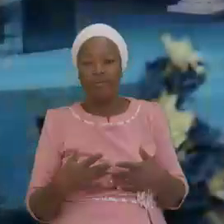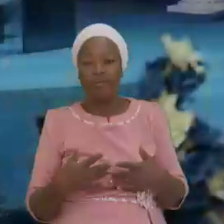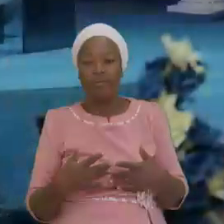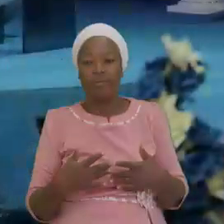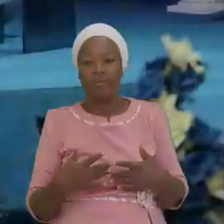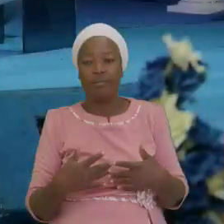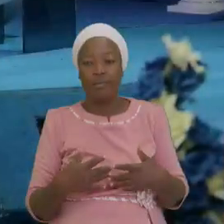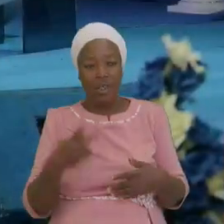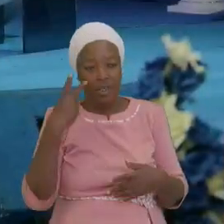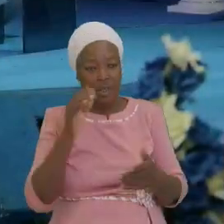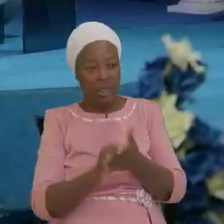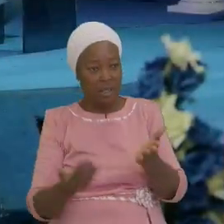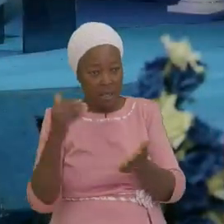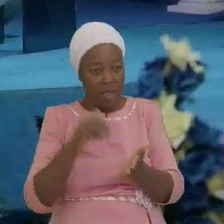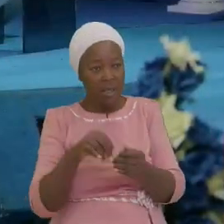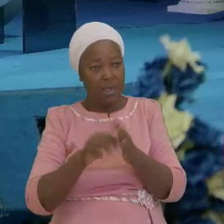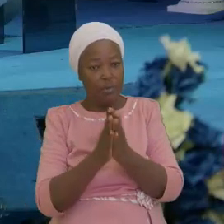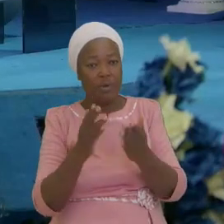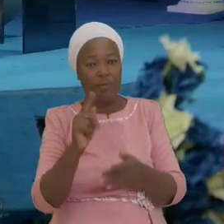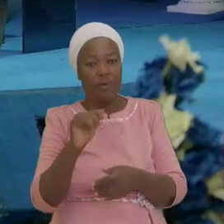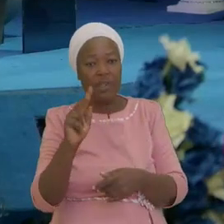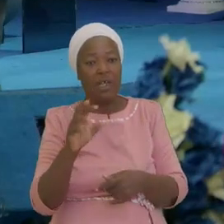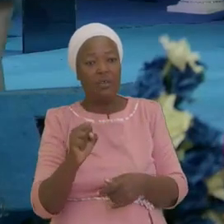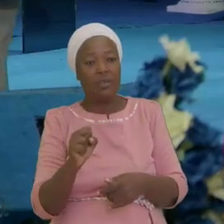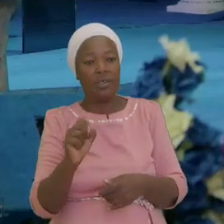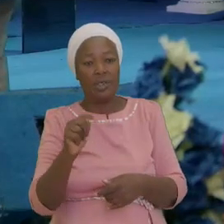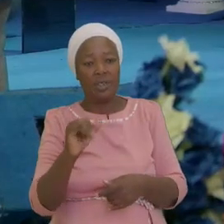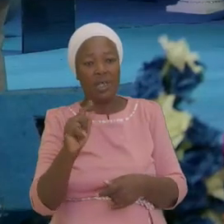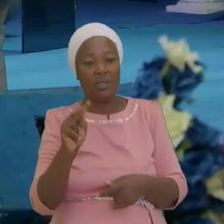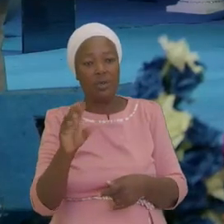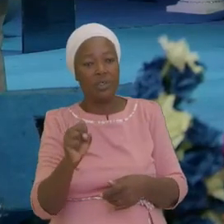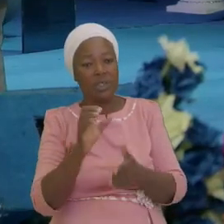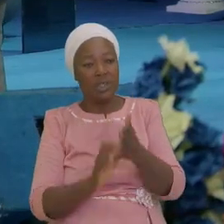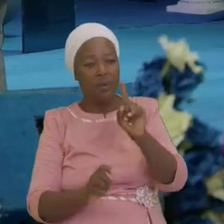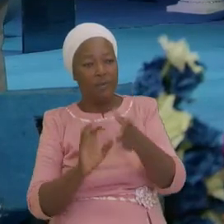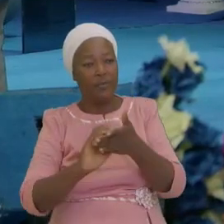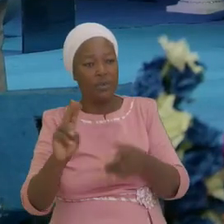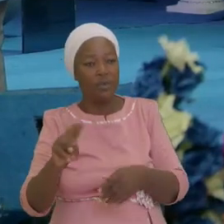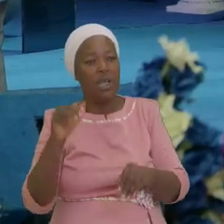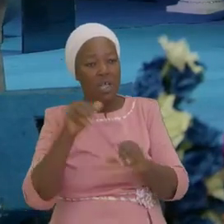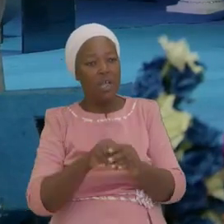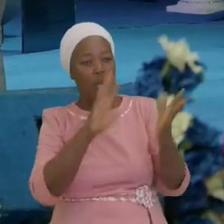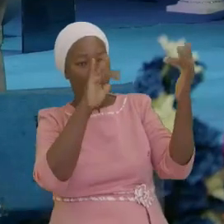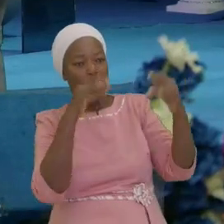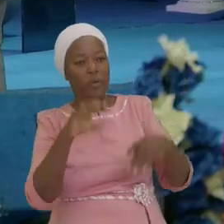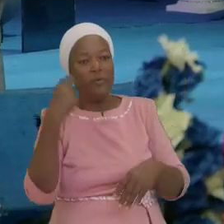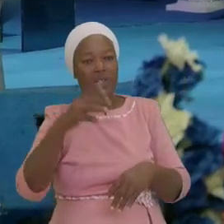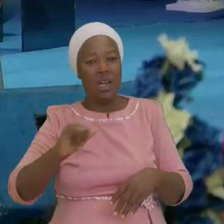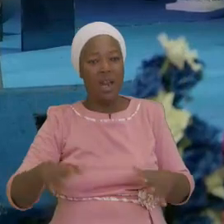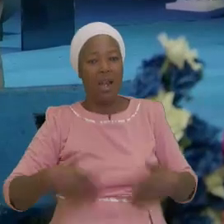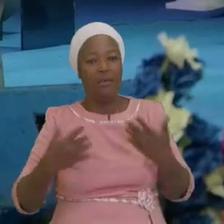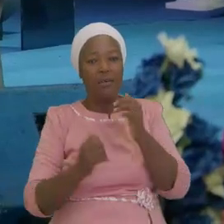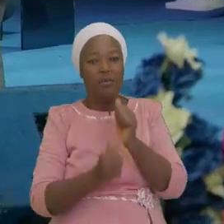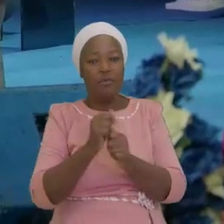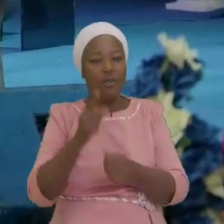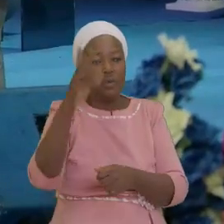Look at that again, Titus chapter 1 verse 2. In hope of eternal life, which God